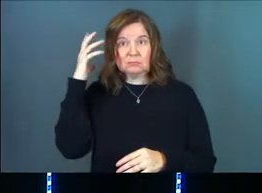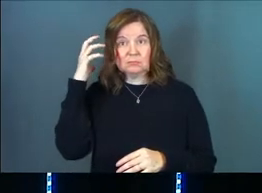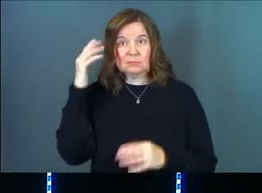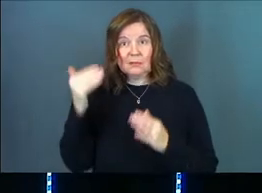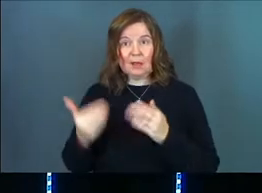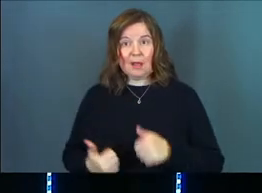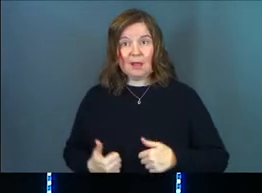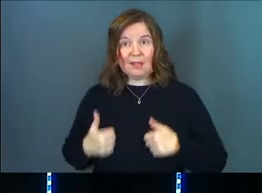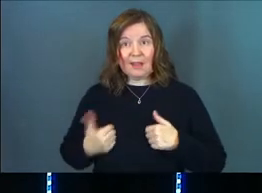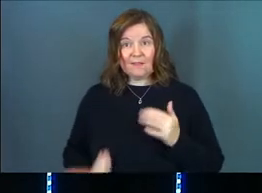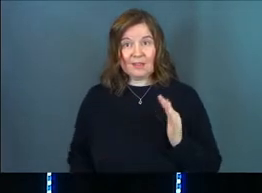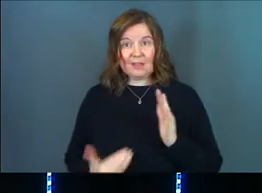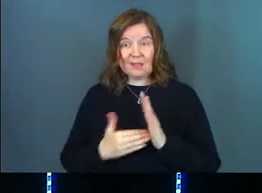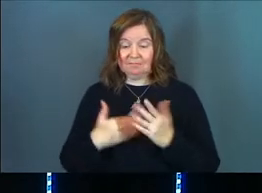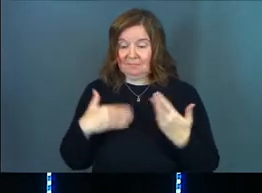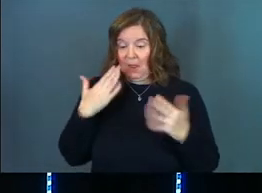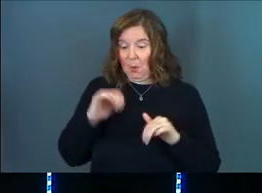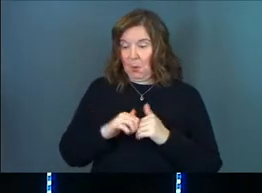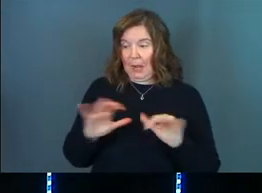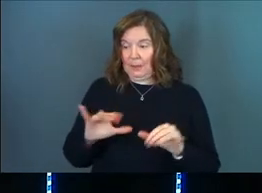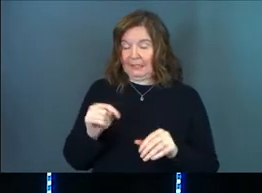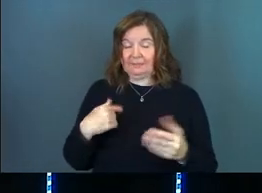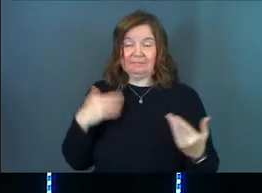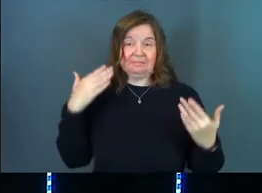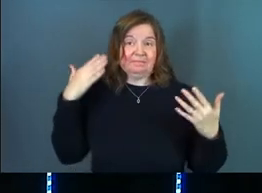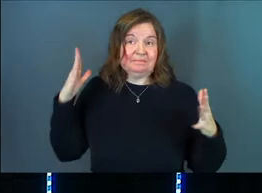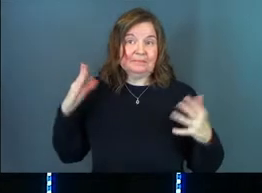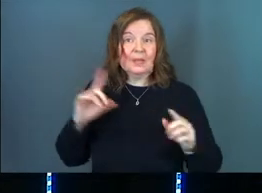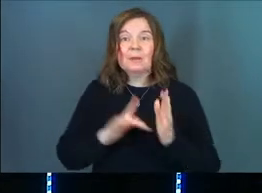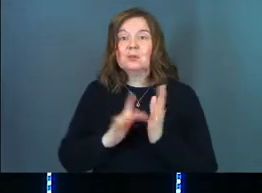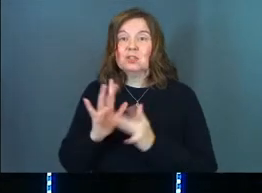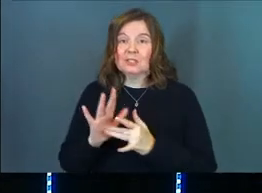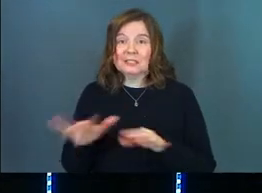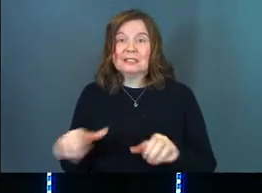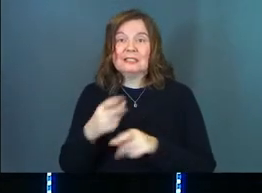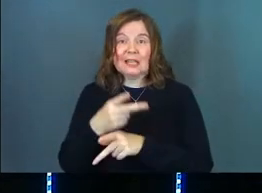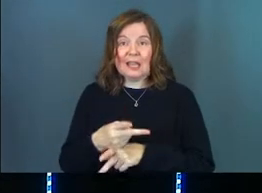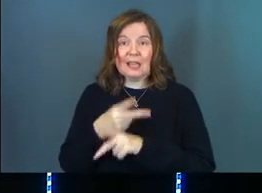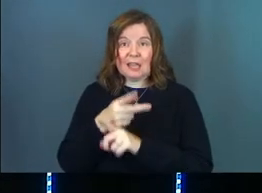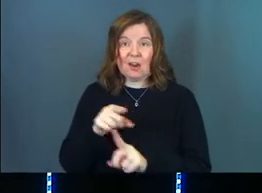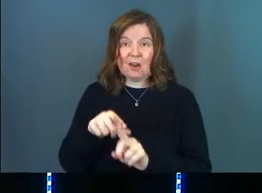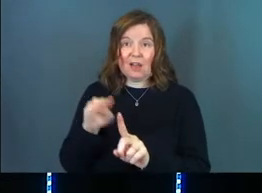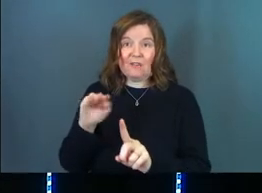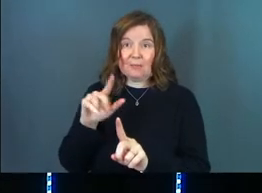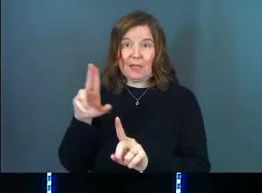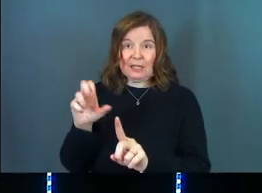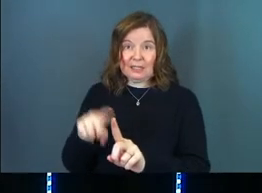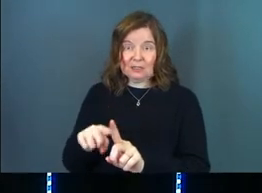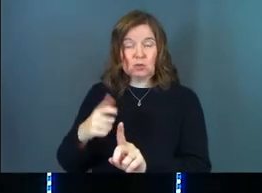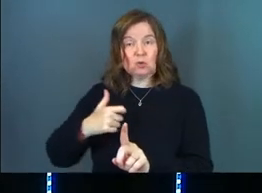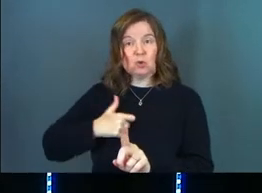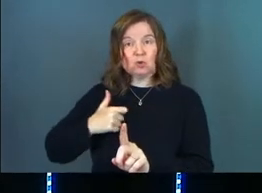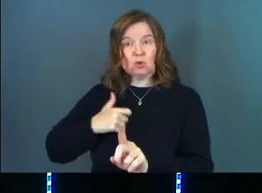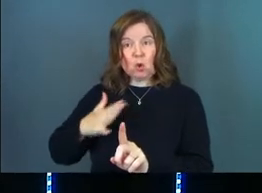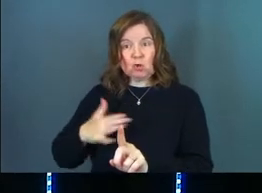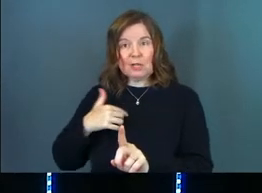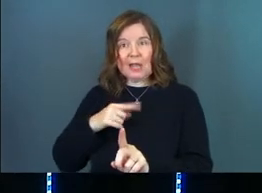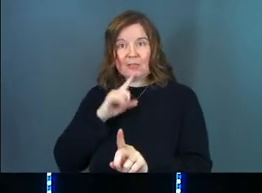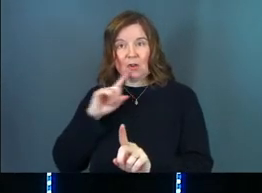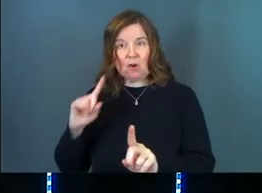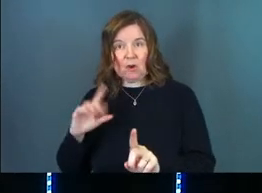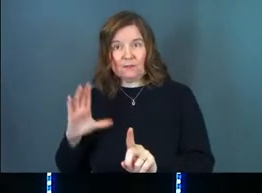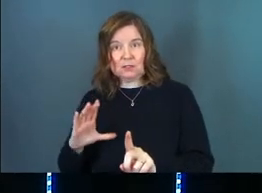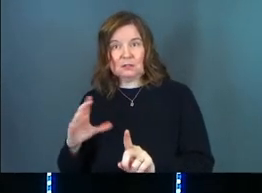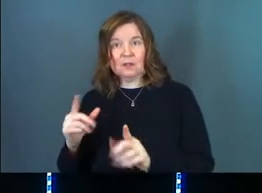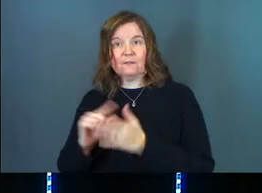alive. I don't know how he did it. But Jesus takes care of Malchus. And so the soldiers and their